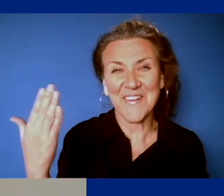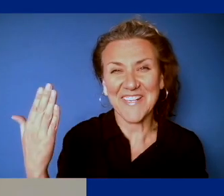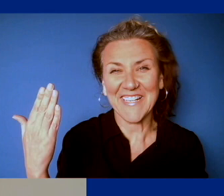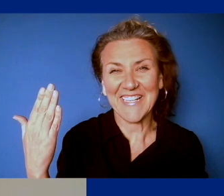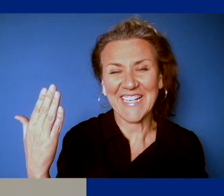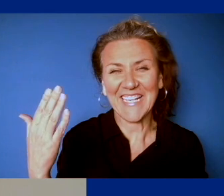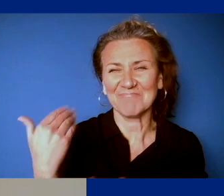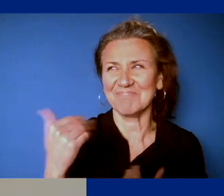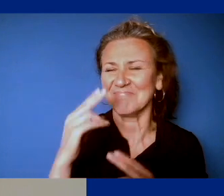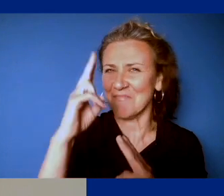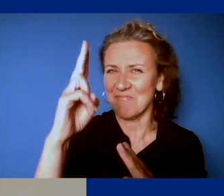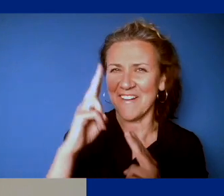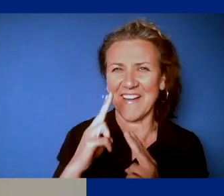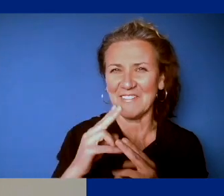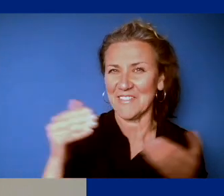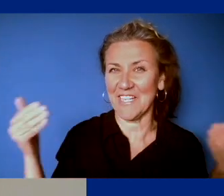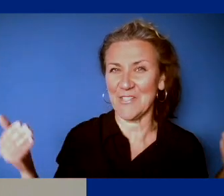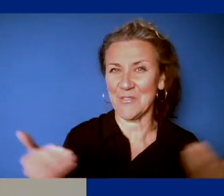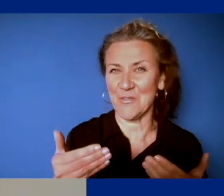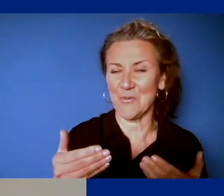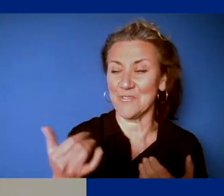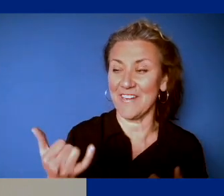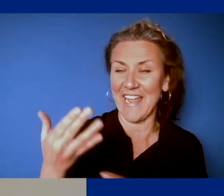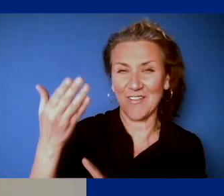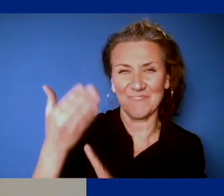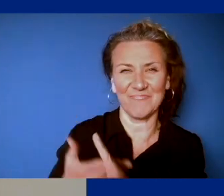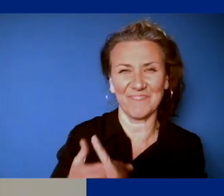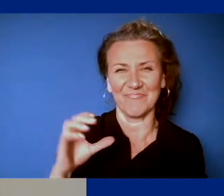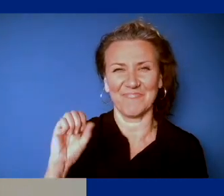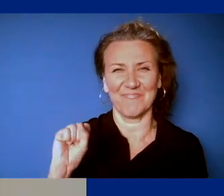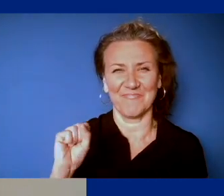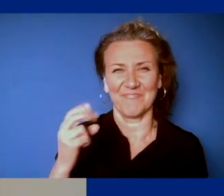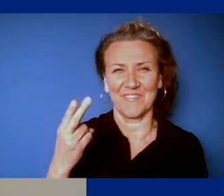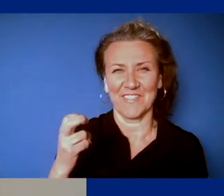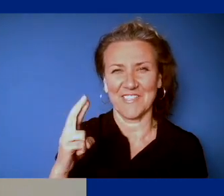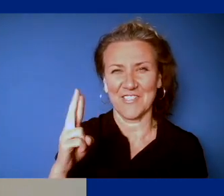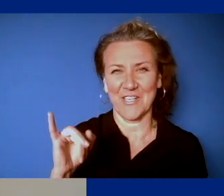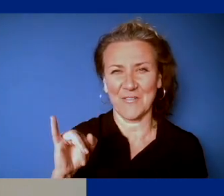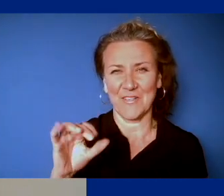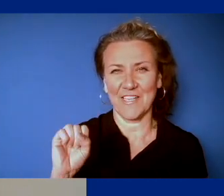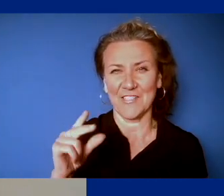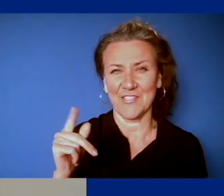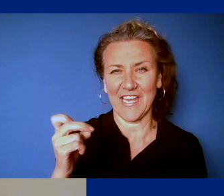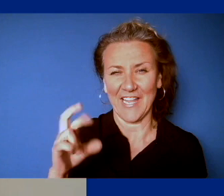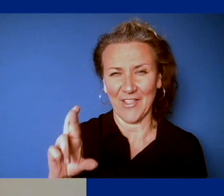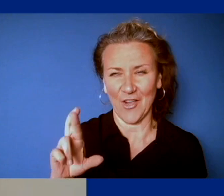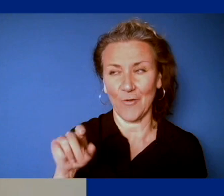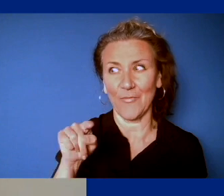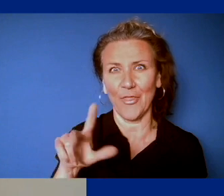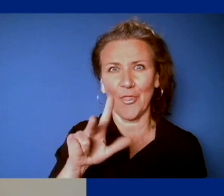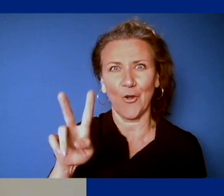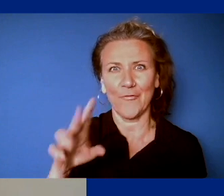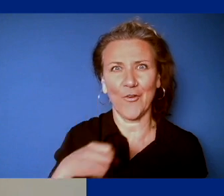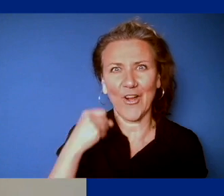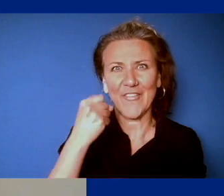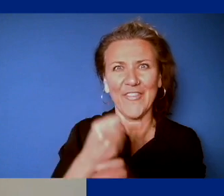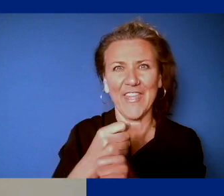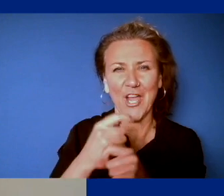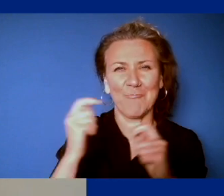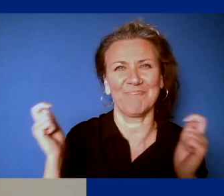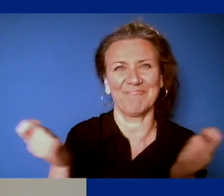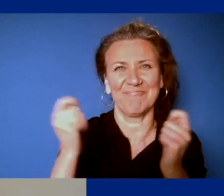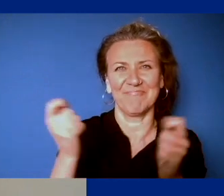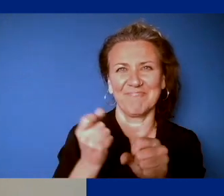Good morning. It's an honor to introduce you to Sheri Sandler at this amazing 34th New York Women's